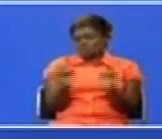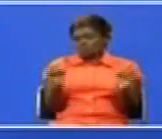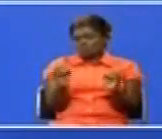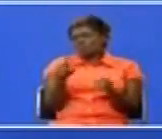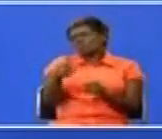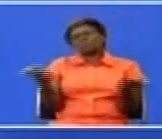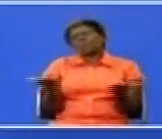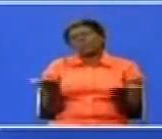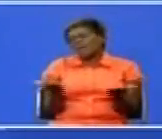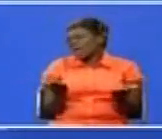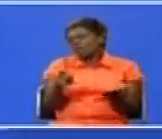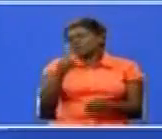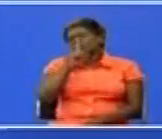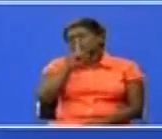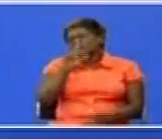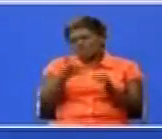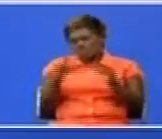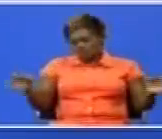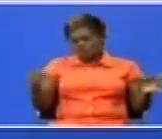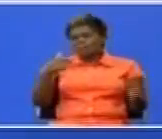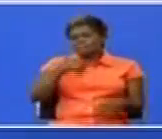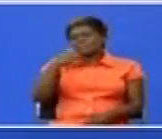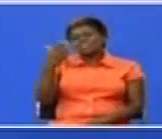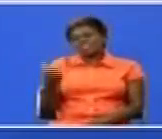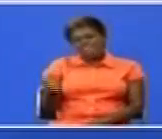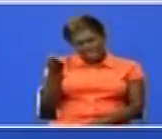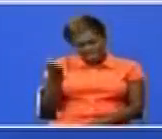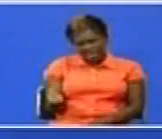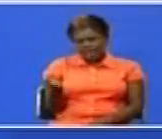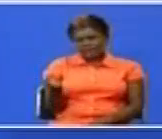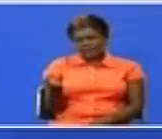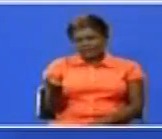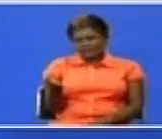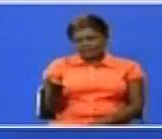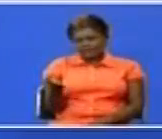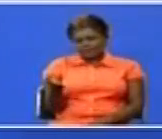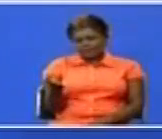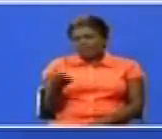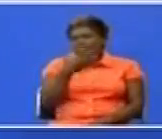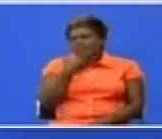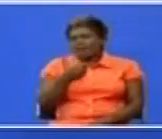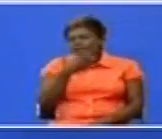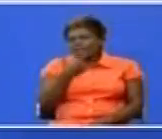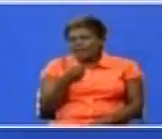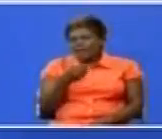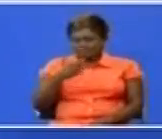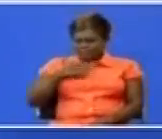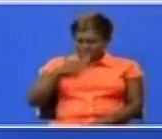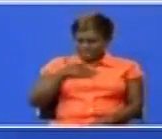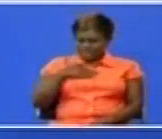So where have you been? You've been so quiet. I've been around. Where? You know, like my father,